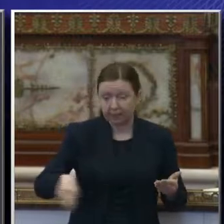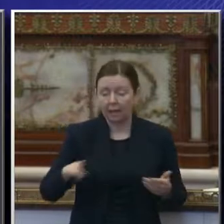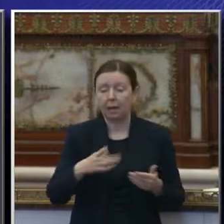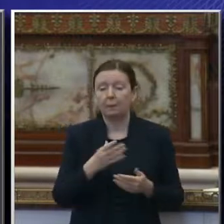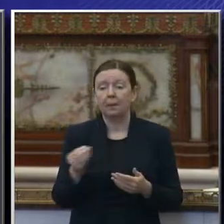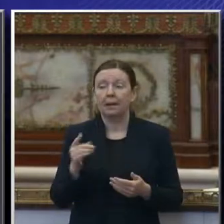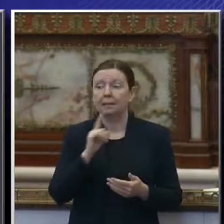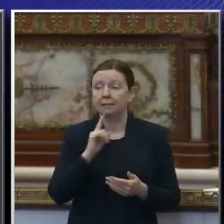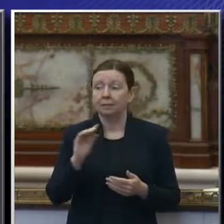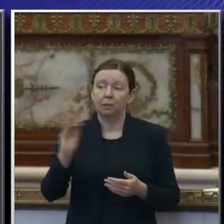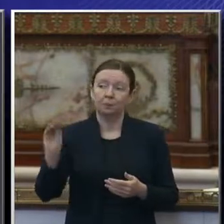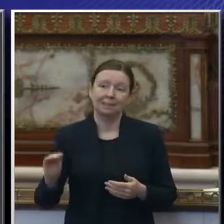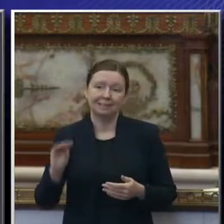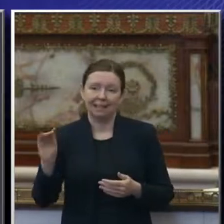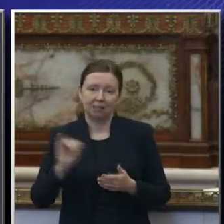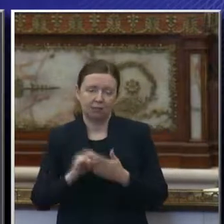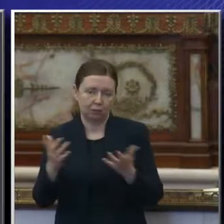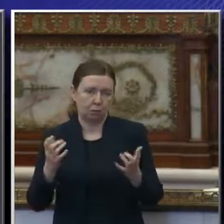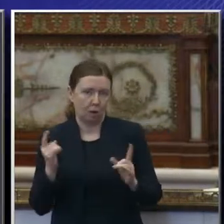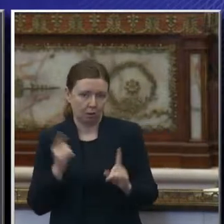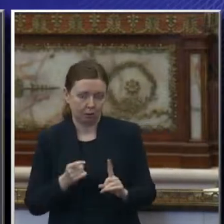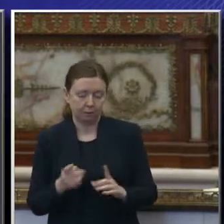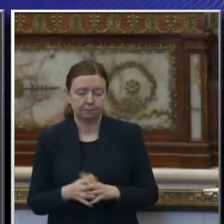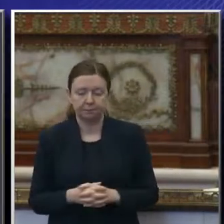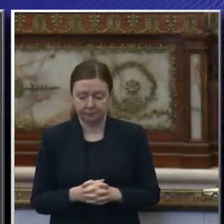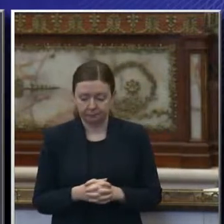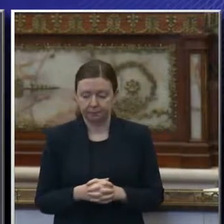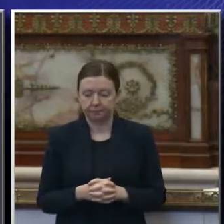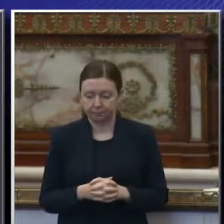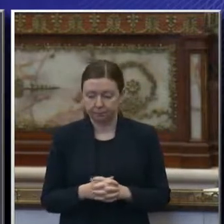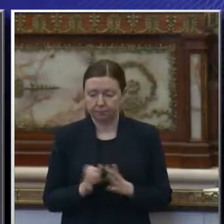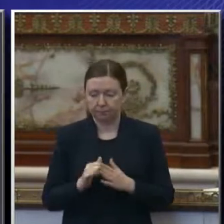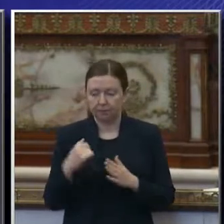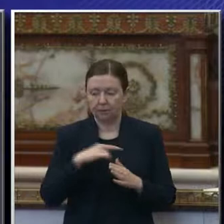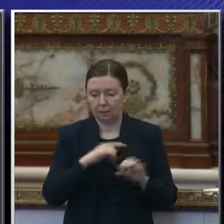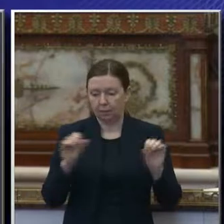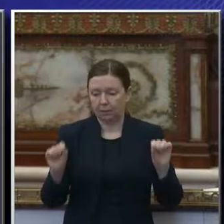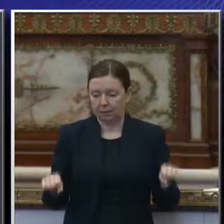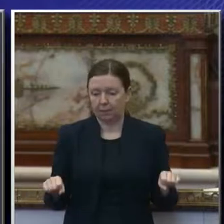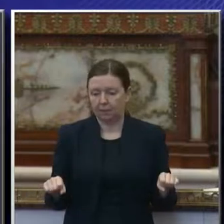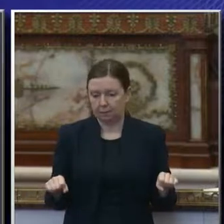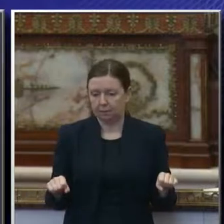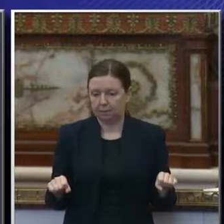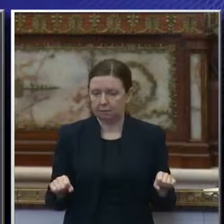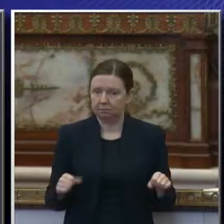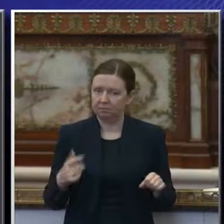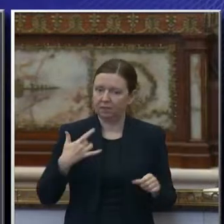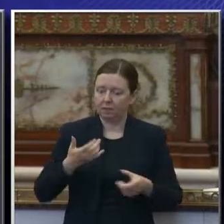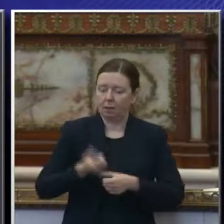a percentage that you're shooting for, that we can be confident about that you're